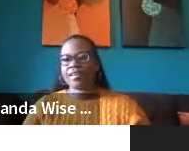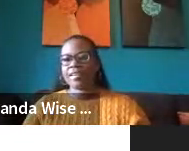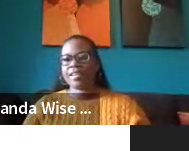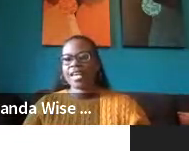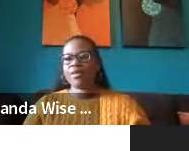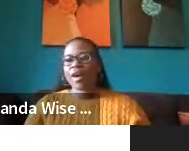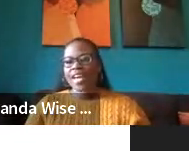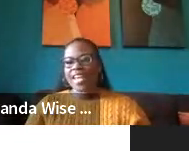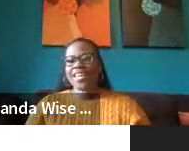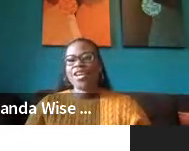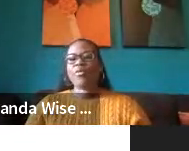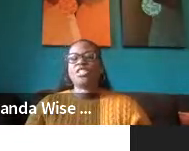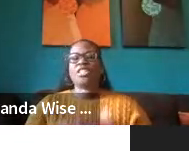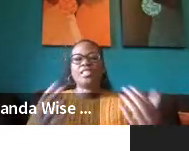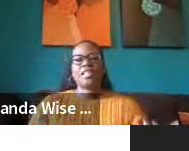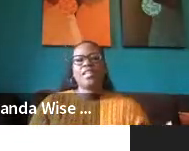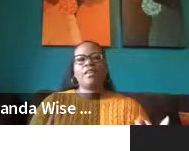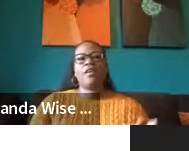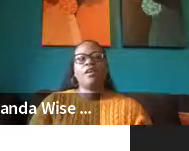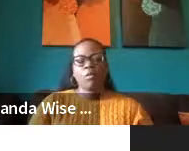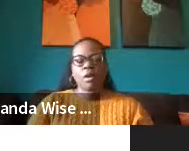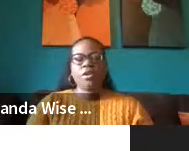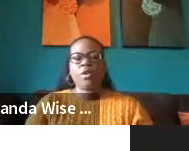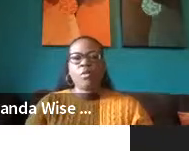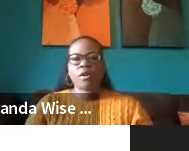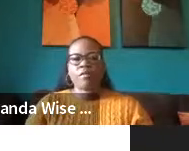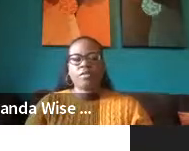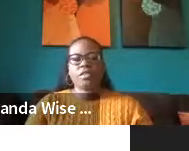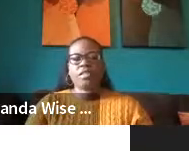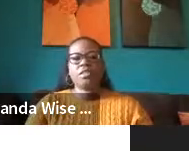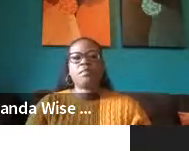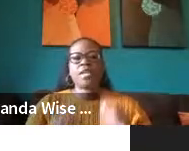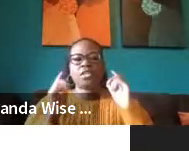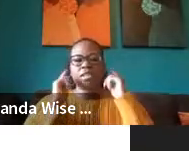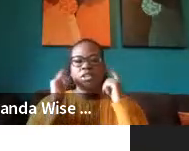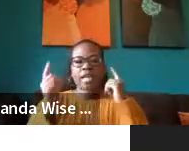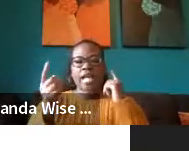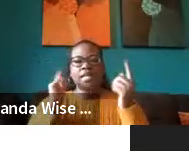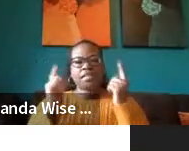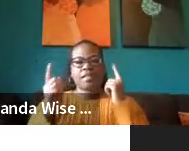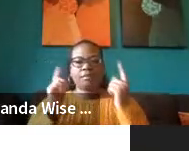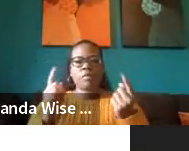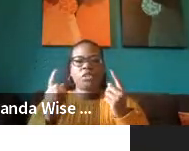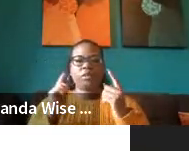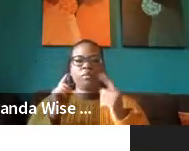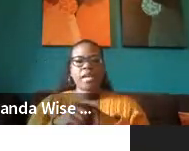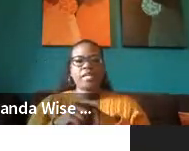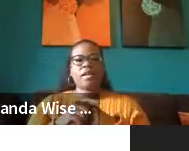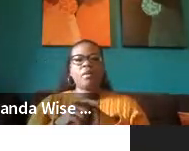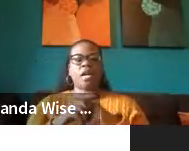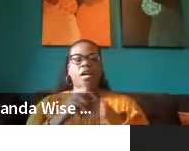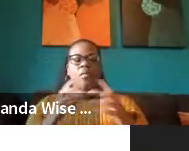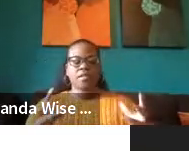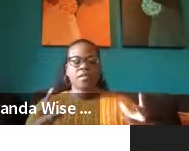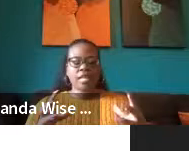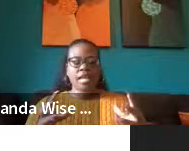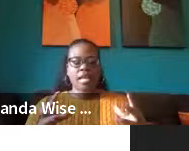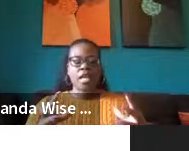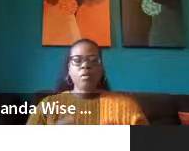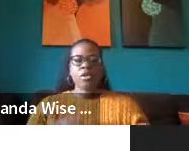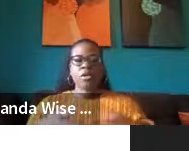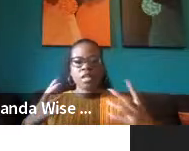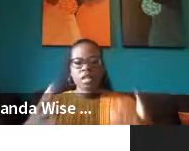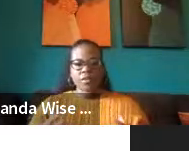red and white when she's selling water filters. So just make sure that you're cognizant of that with your brand. So I would always say